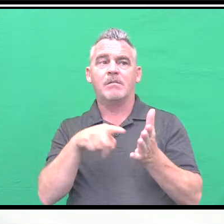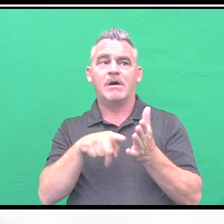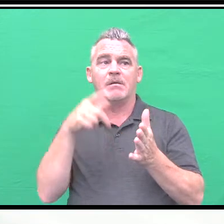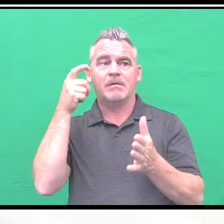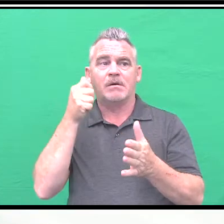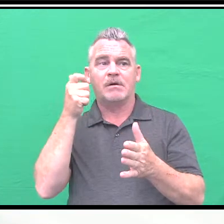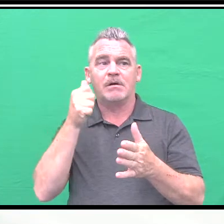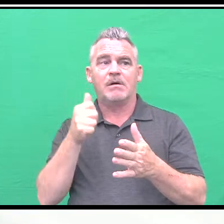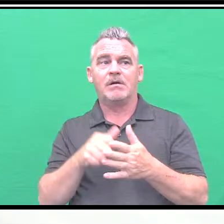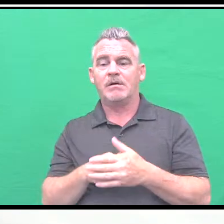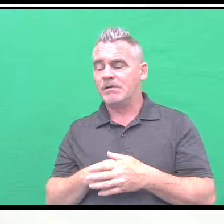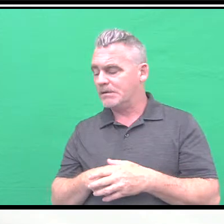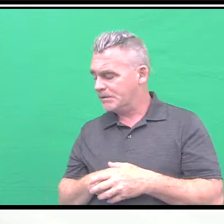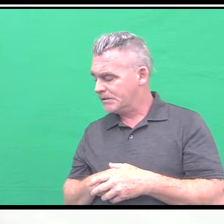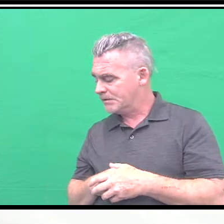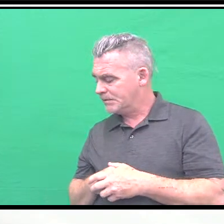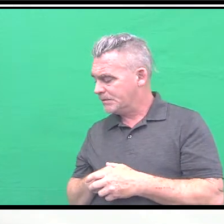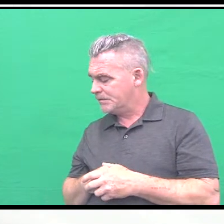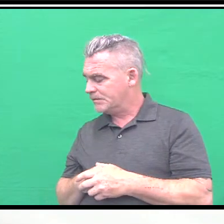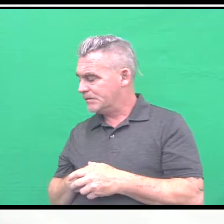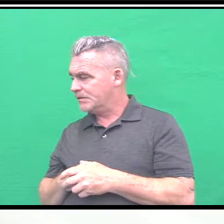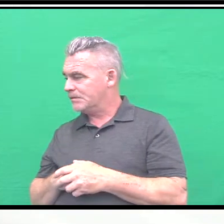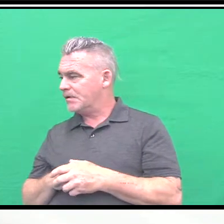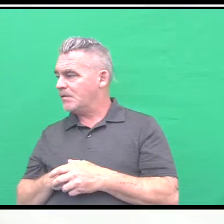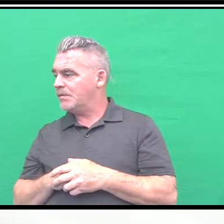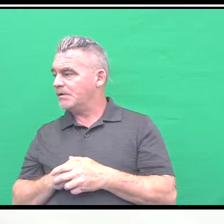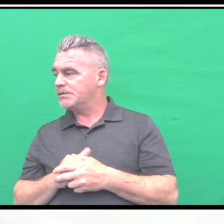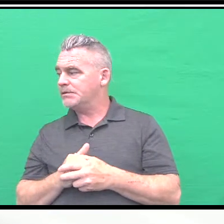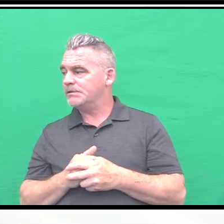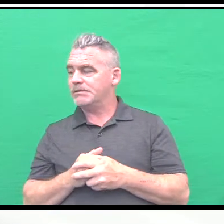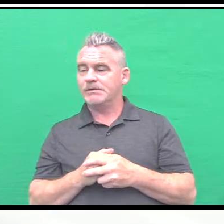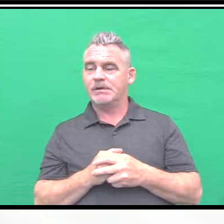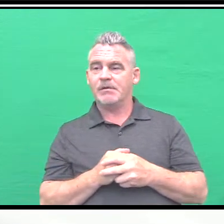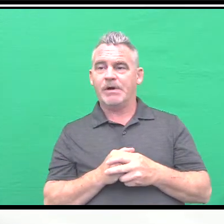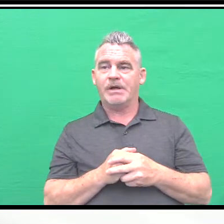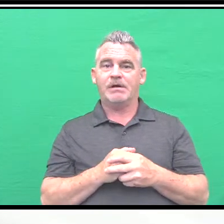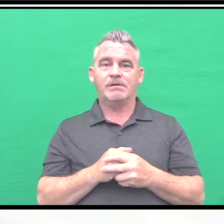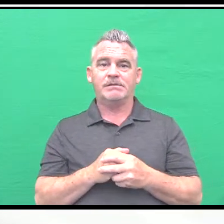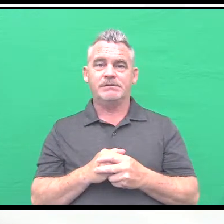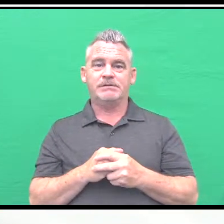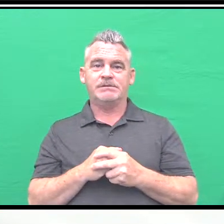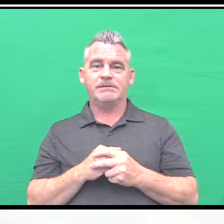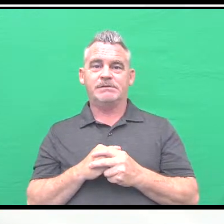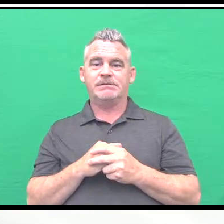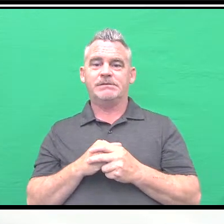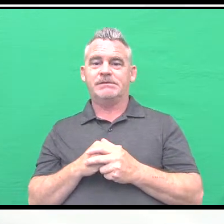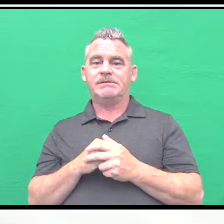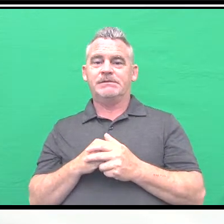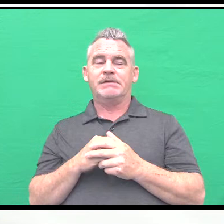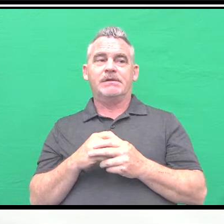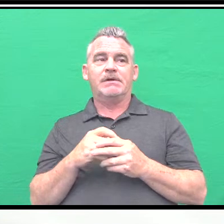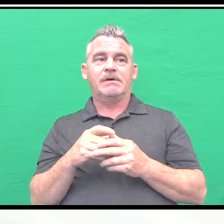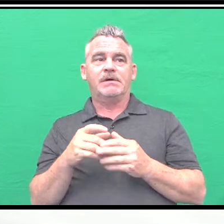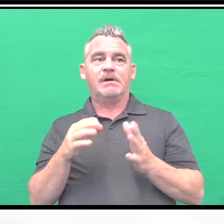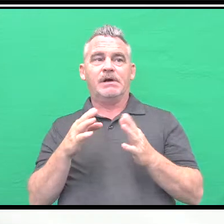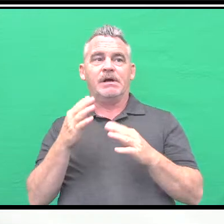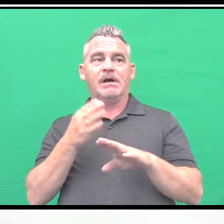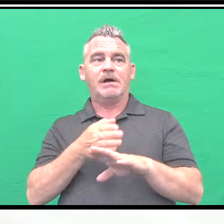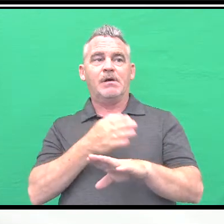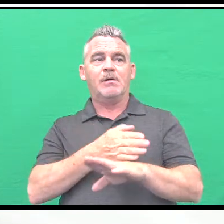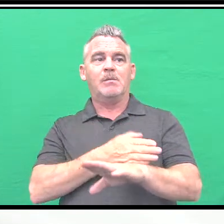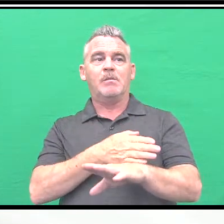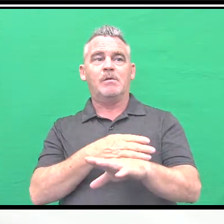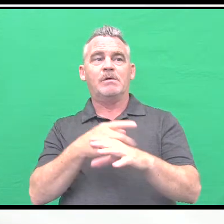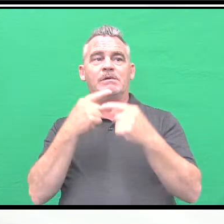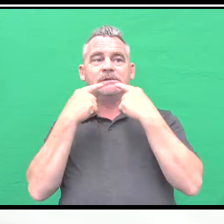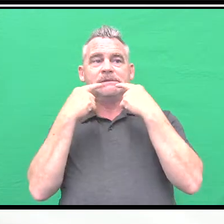them for 7 days a week. We're paying them for the time that they're at work. It's proven to be very successful because